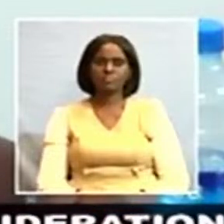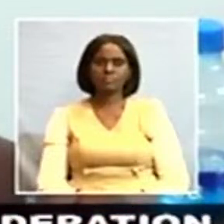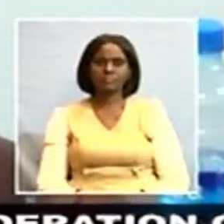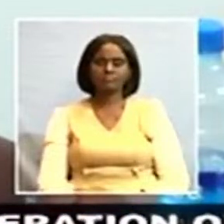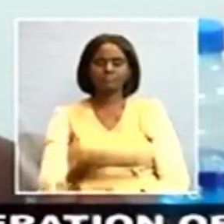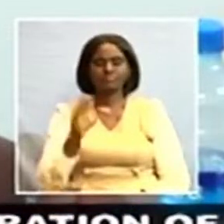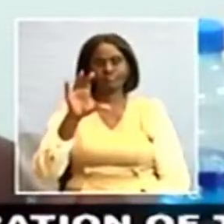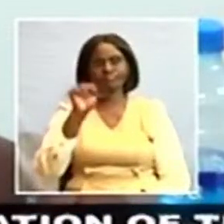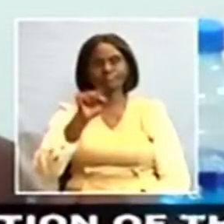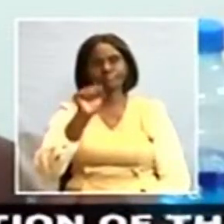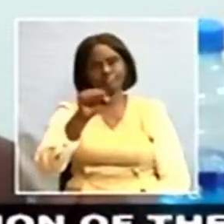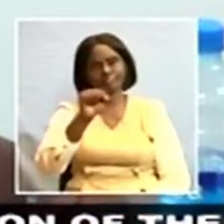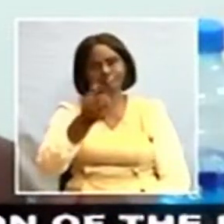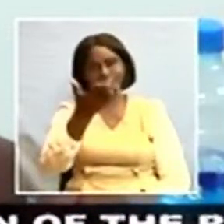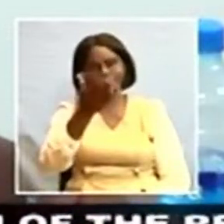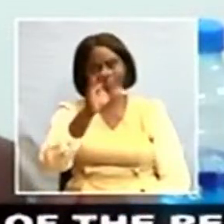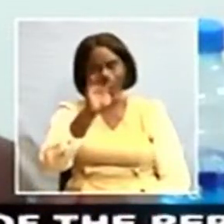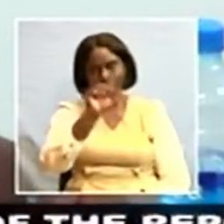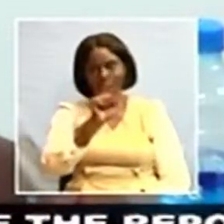Yes.